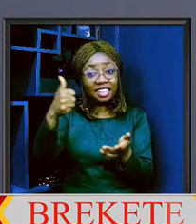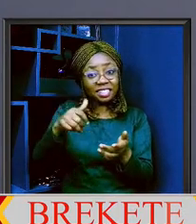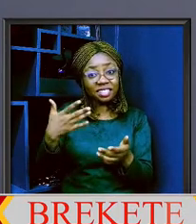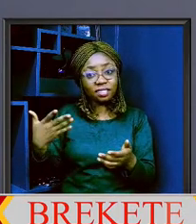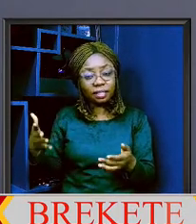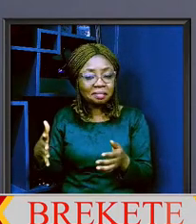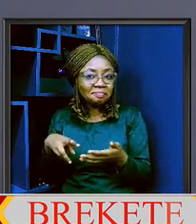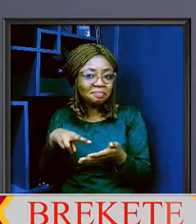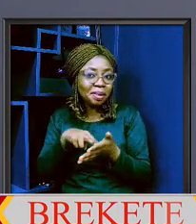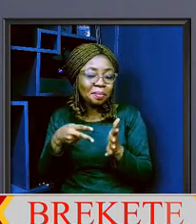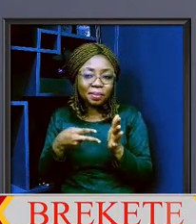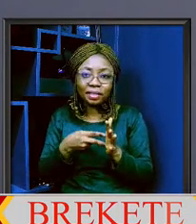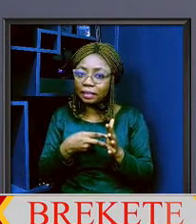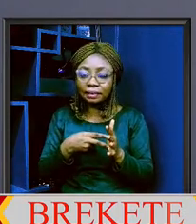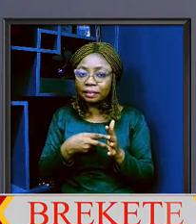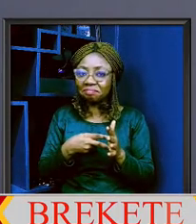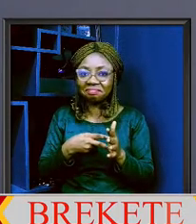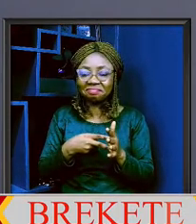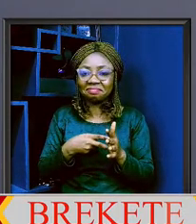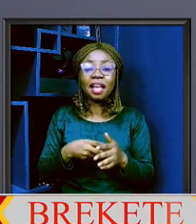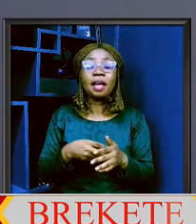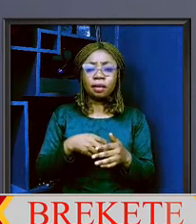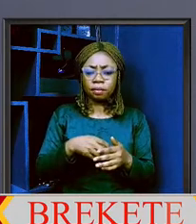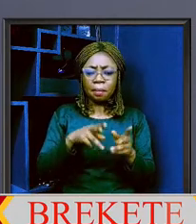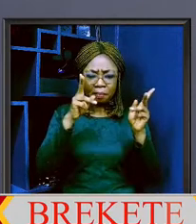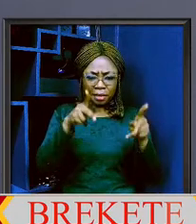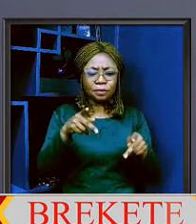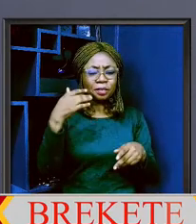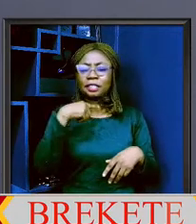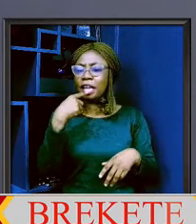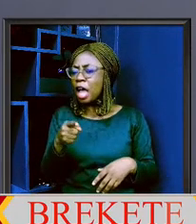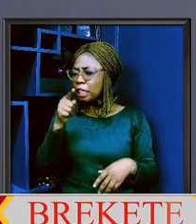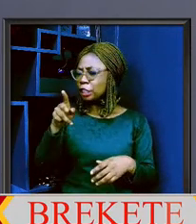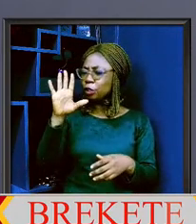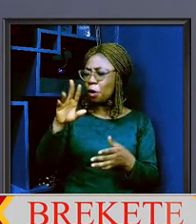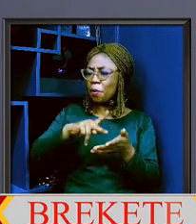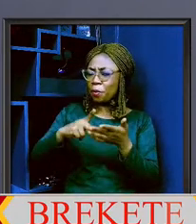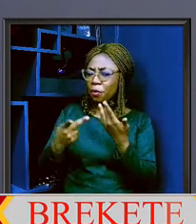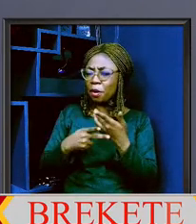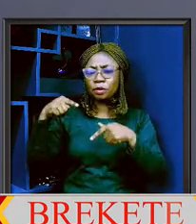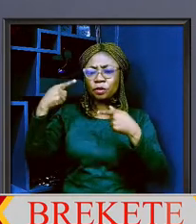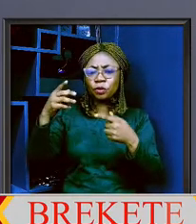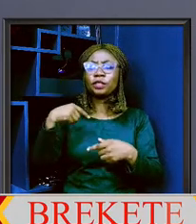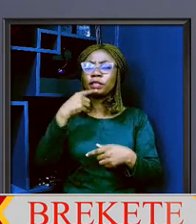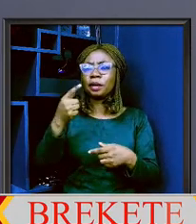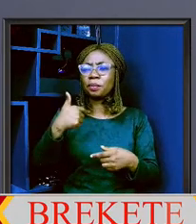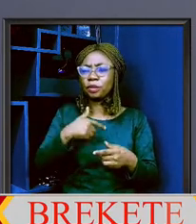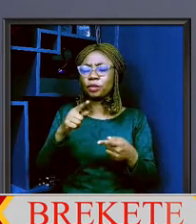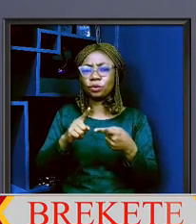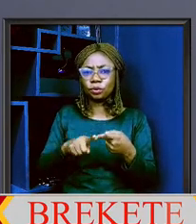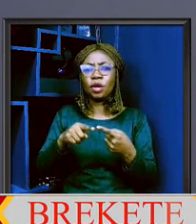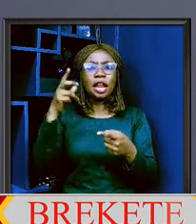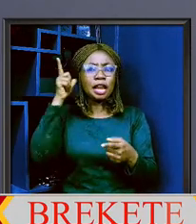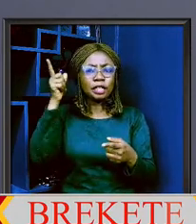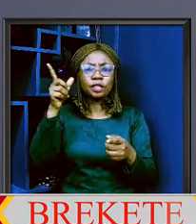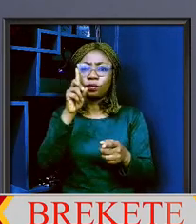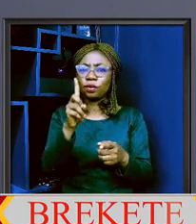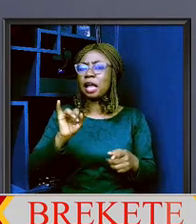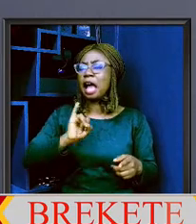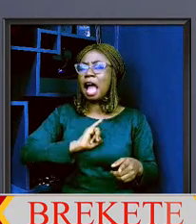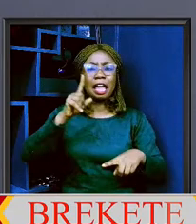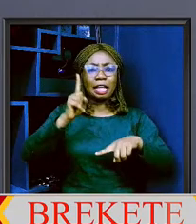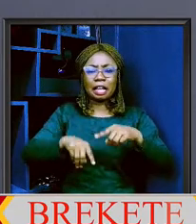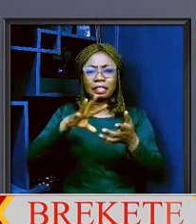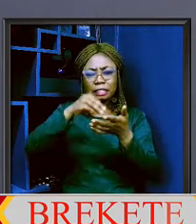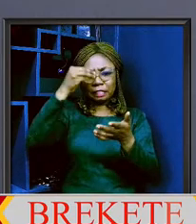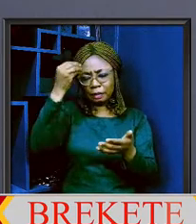mean say you get some of them tell you hey this your program since you tell me make I listen once I know they SLE that